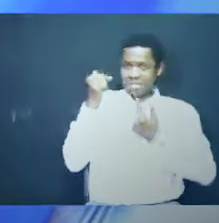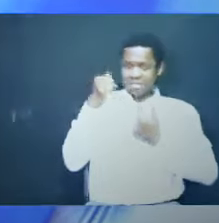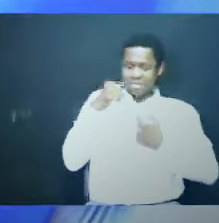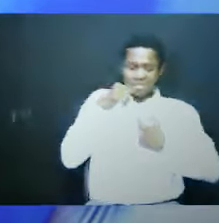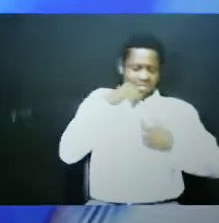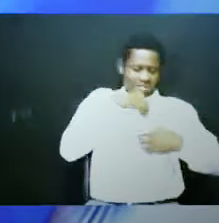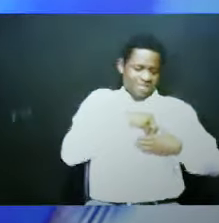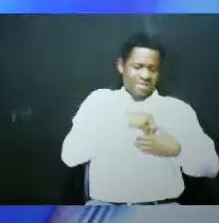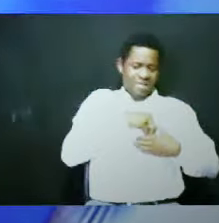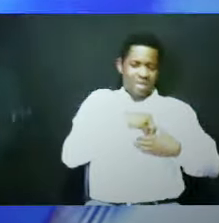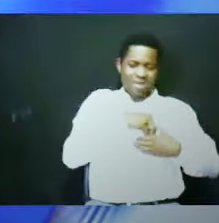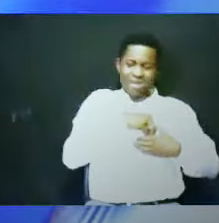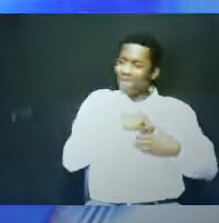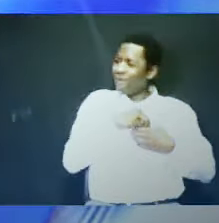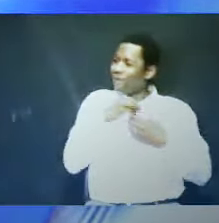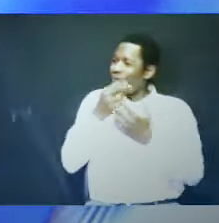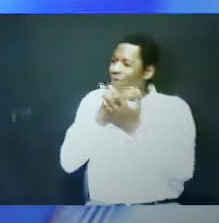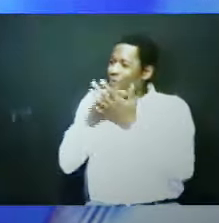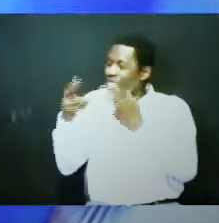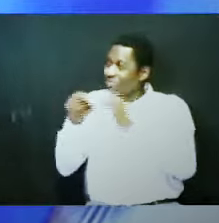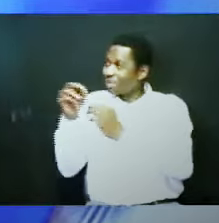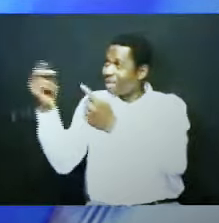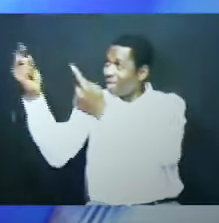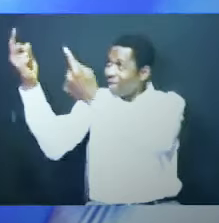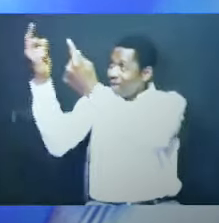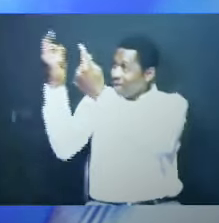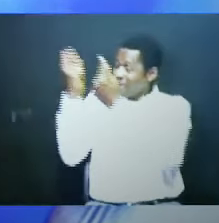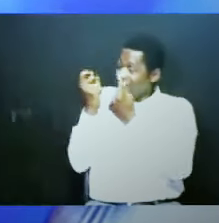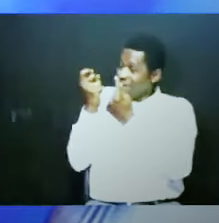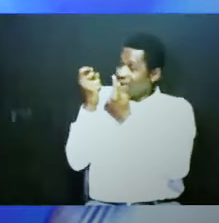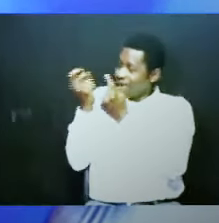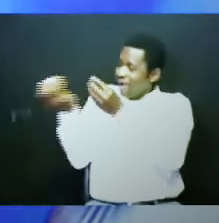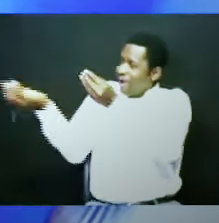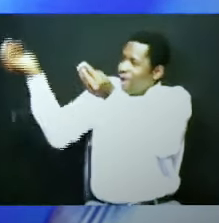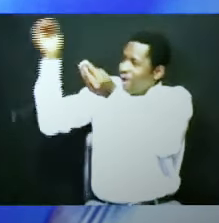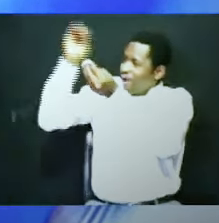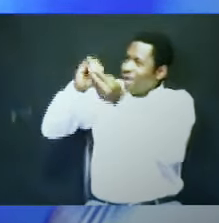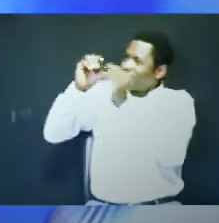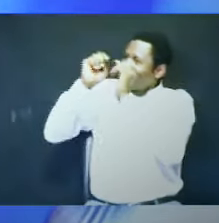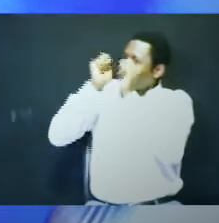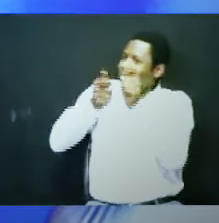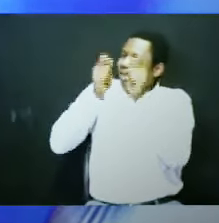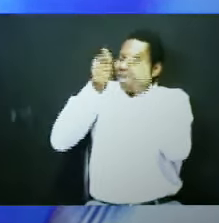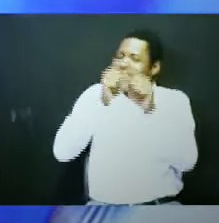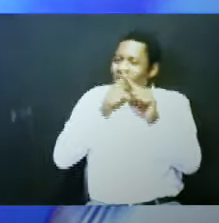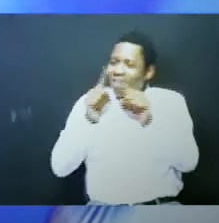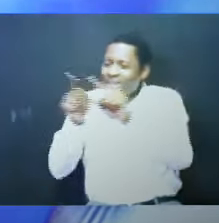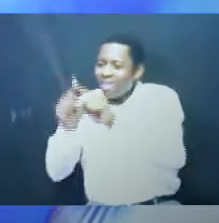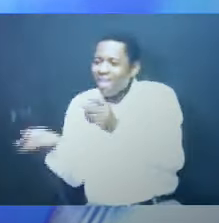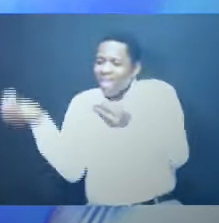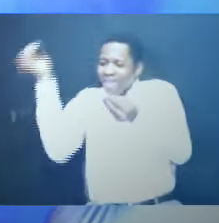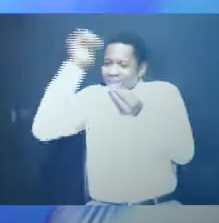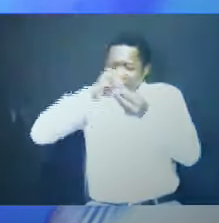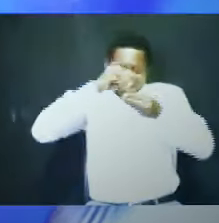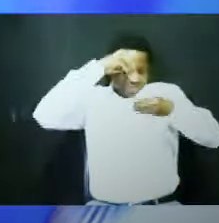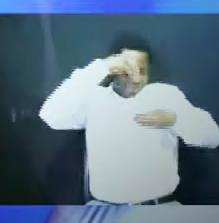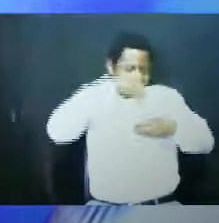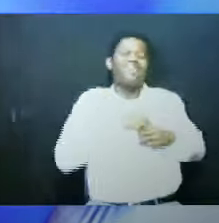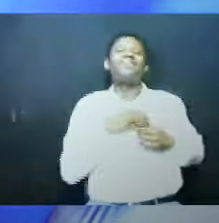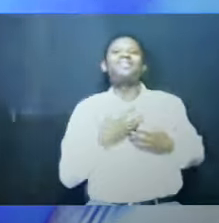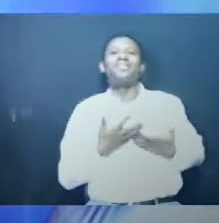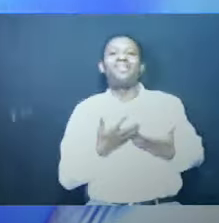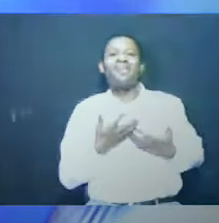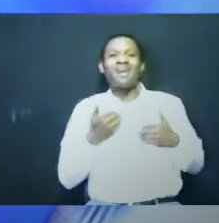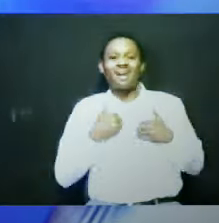gifts. Adofonum awonwasem ewom ne se bra hom no eba be sheye ma no odi achede bai. You see, there are